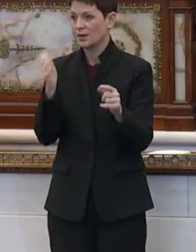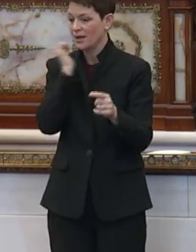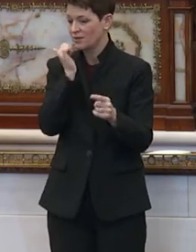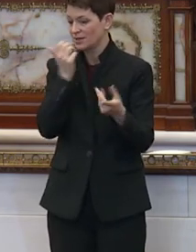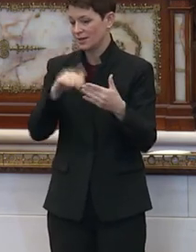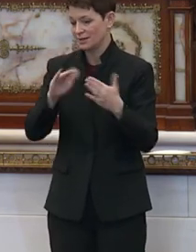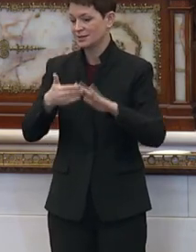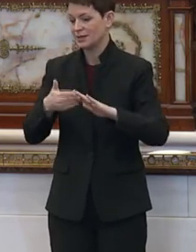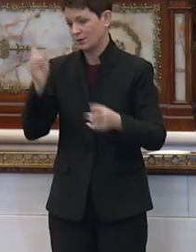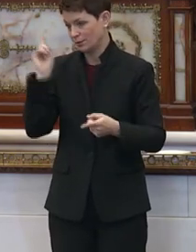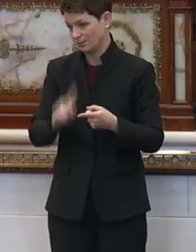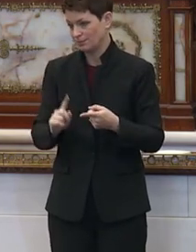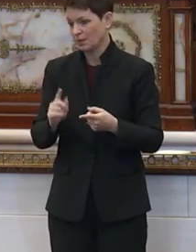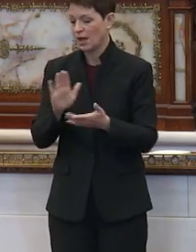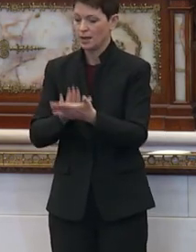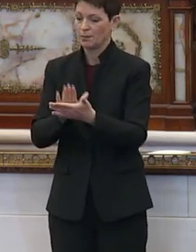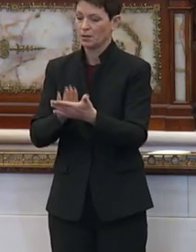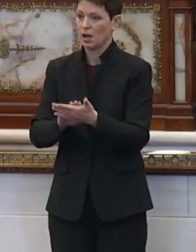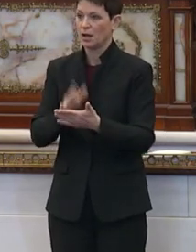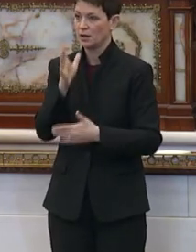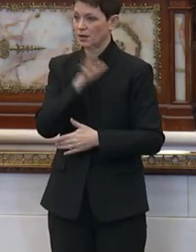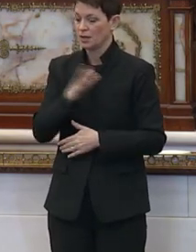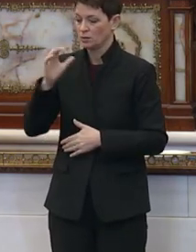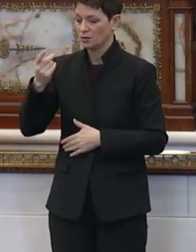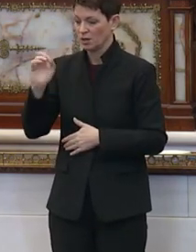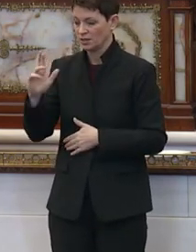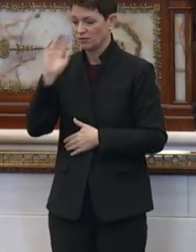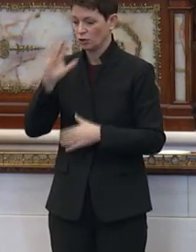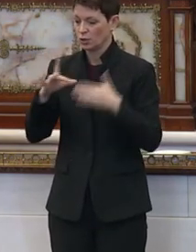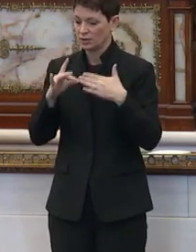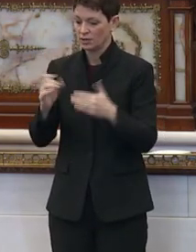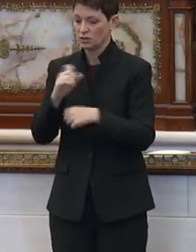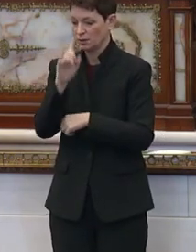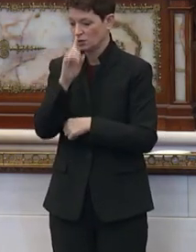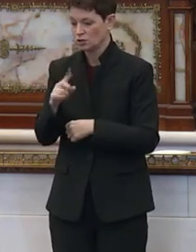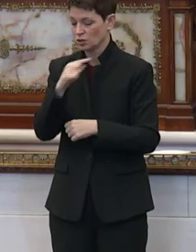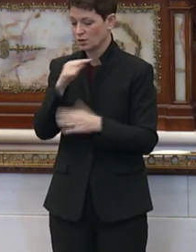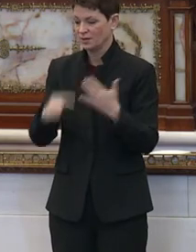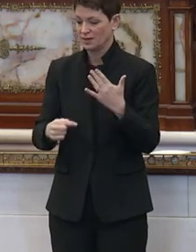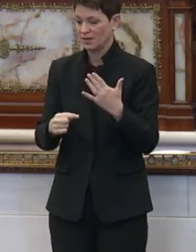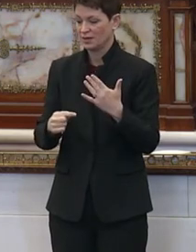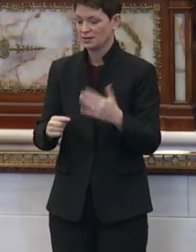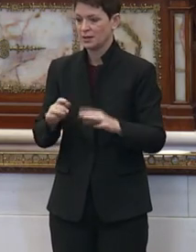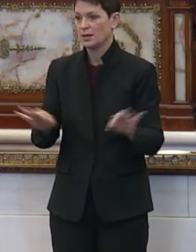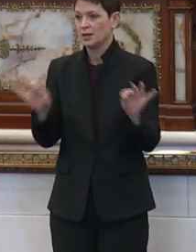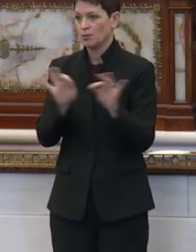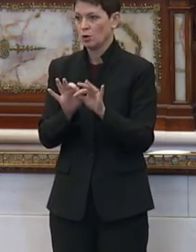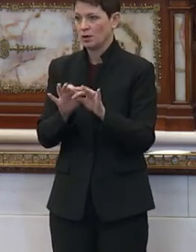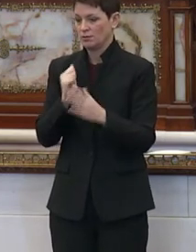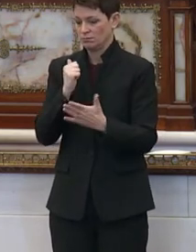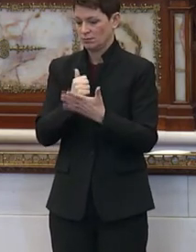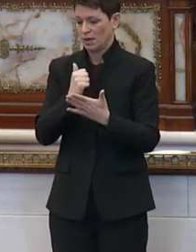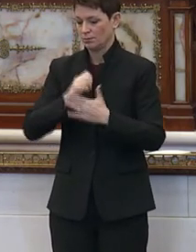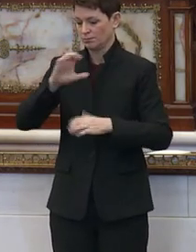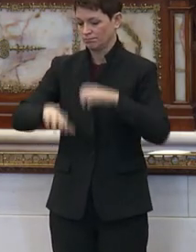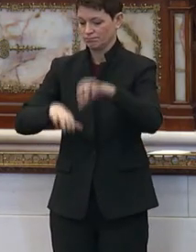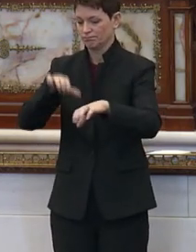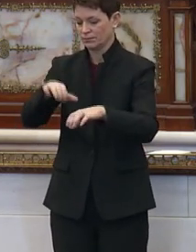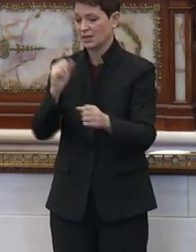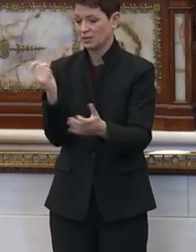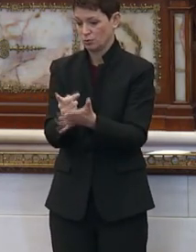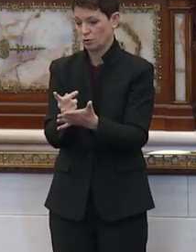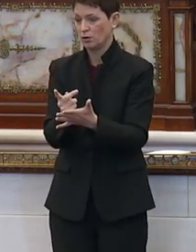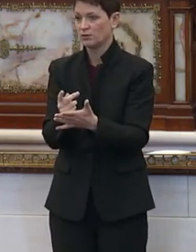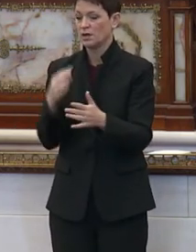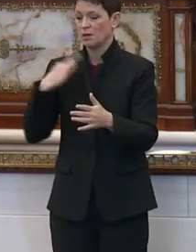city. I applaud Councilmember Gaudier for her leadership in making sure that these absolutely vital interventions get through,